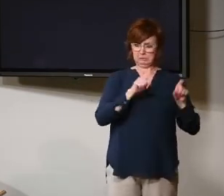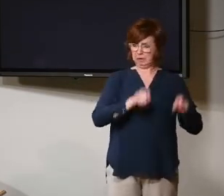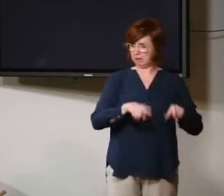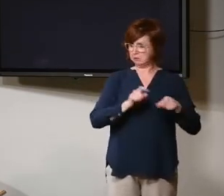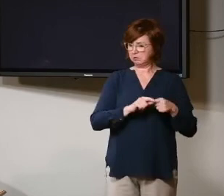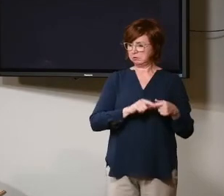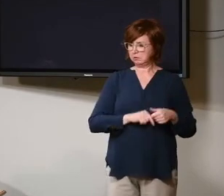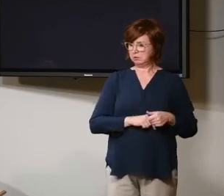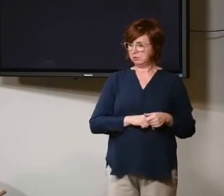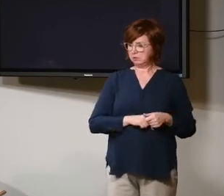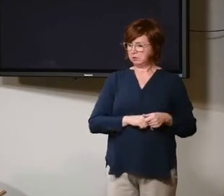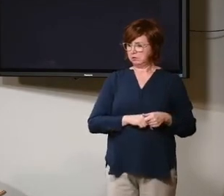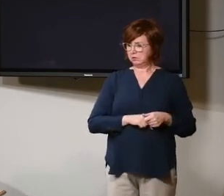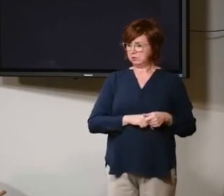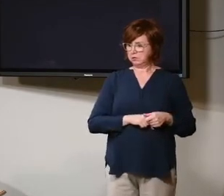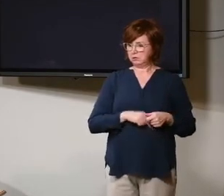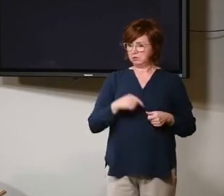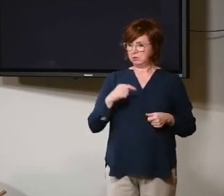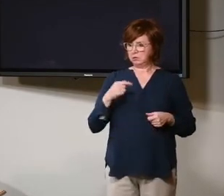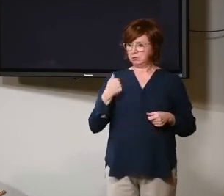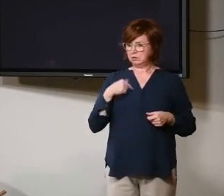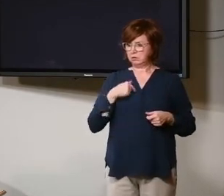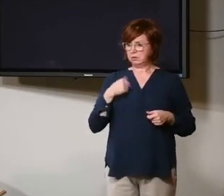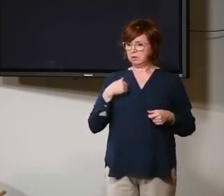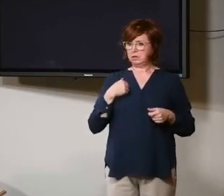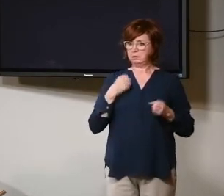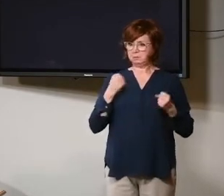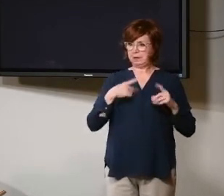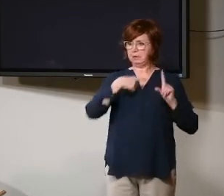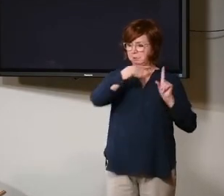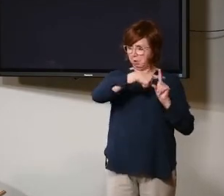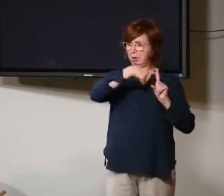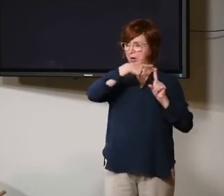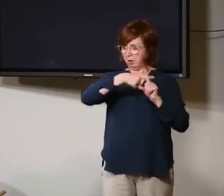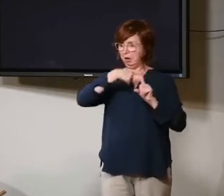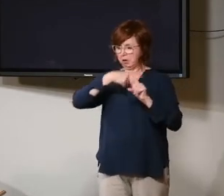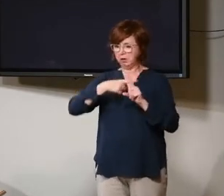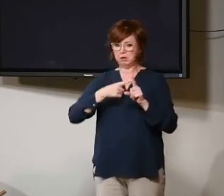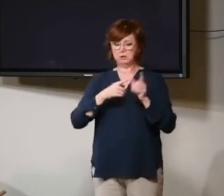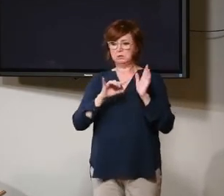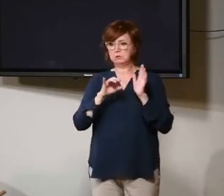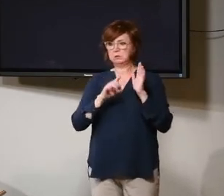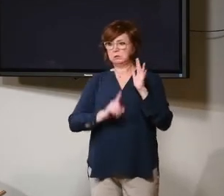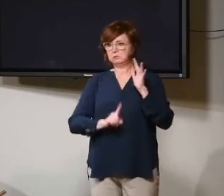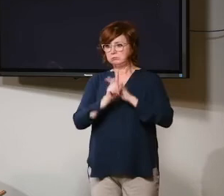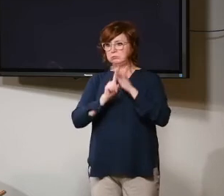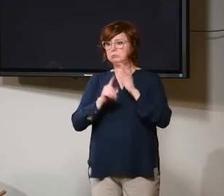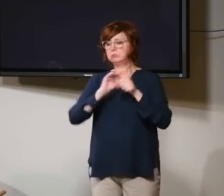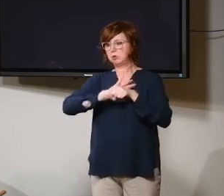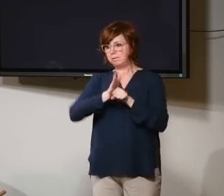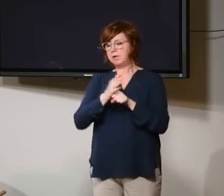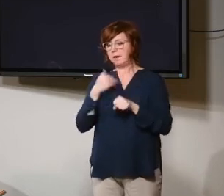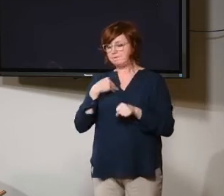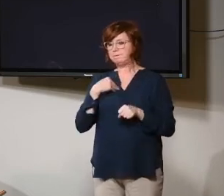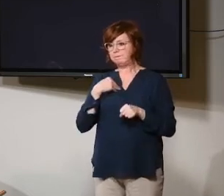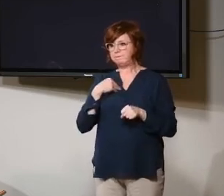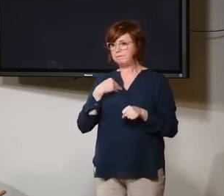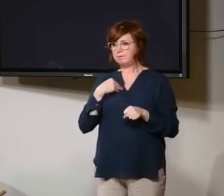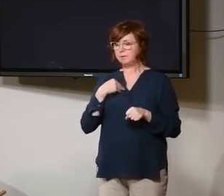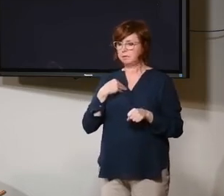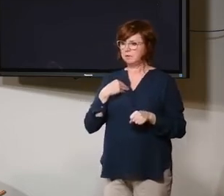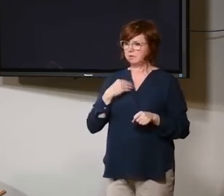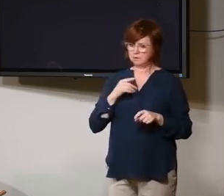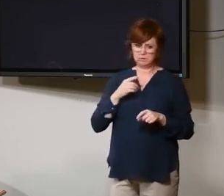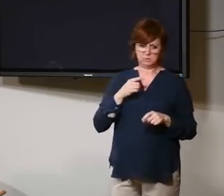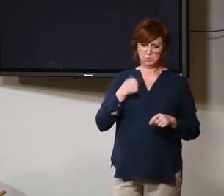the counts that we have, the positive IDs that we have. So we feel that we have acted in this province appropriately at the appropriate